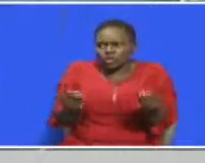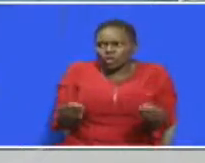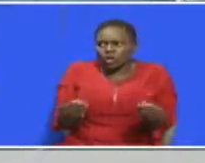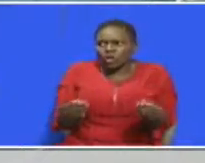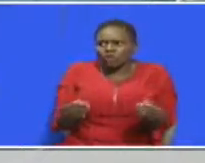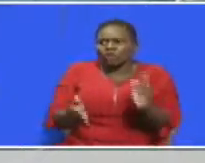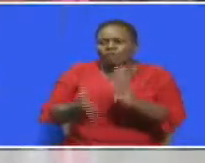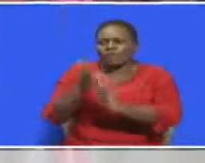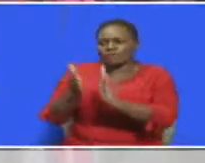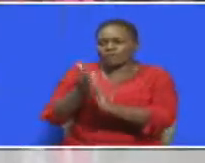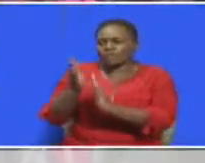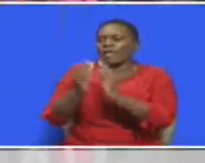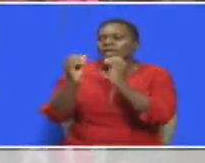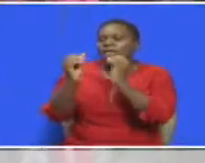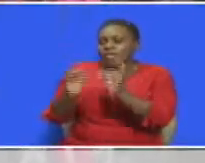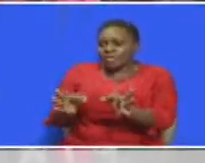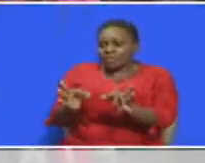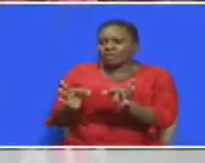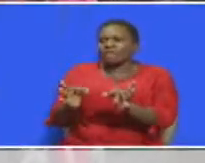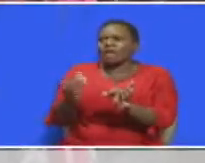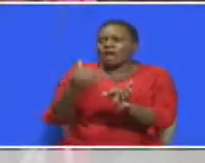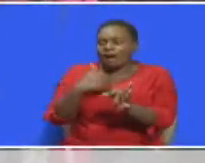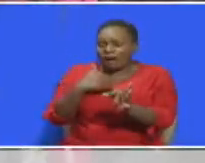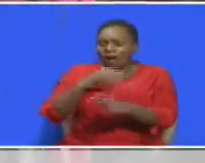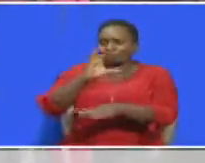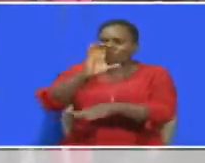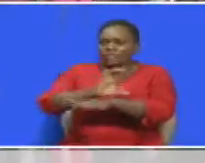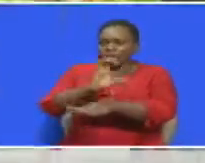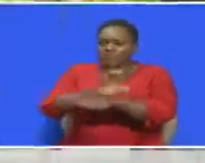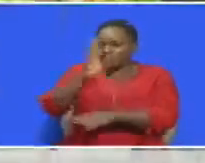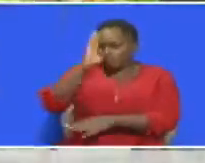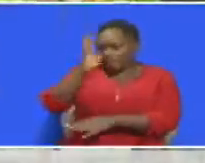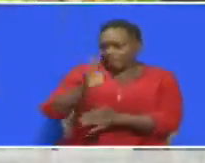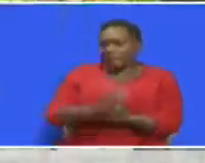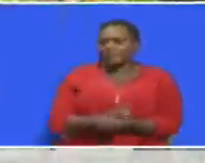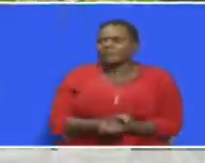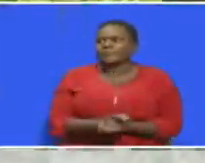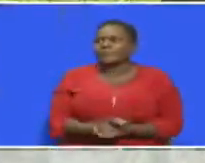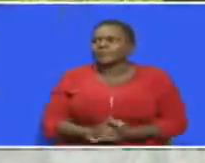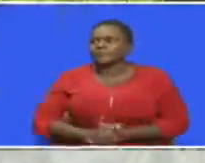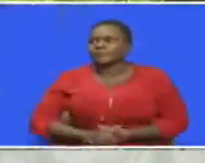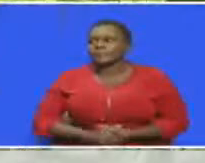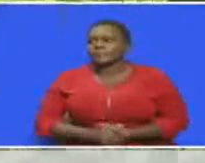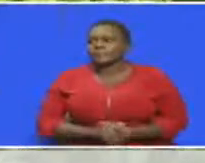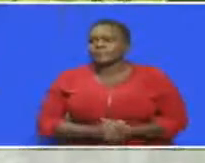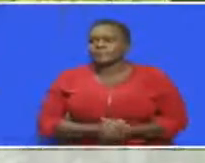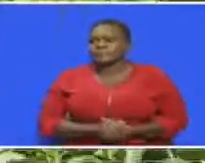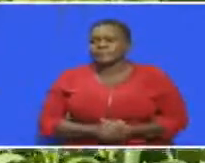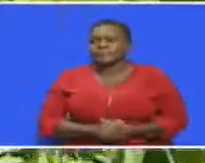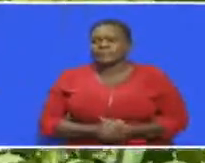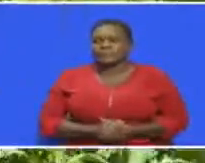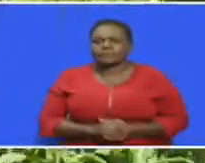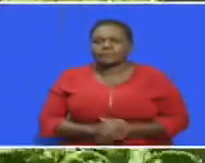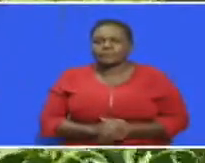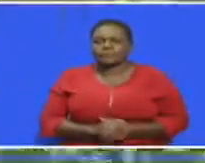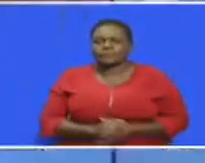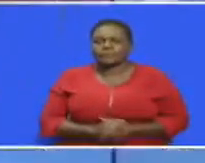the ground soon if they are to have a place to worship. Rita Tinina, KTN